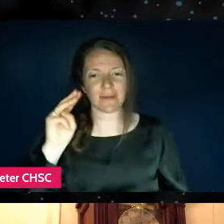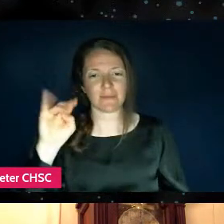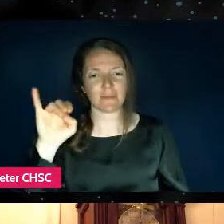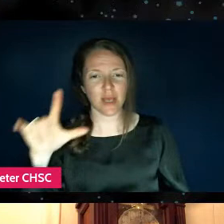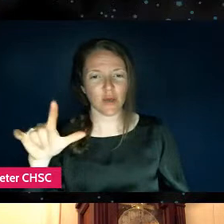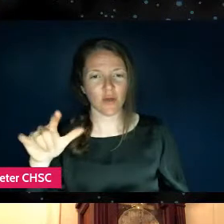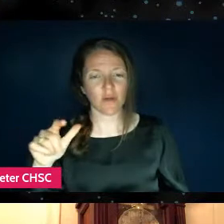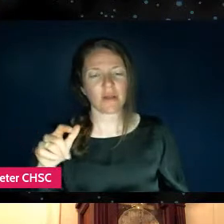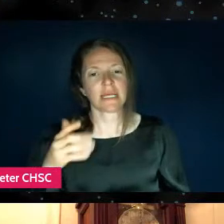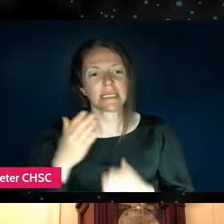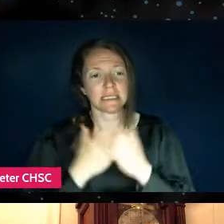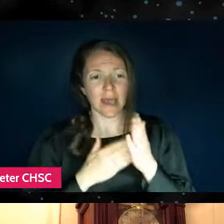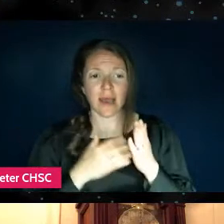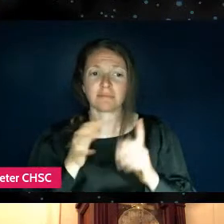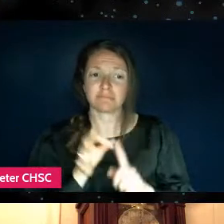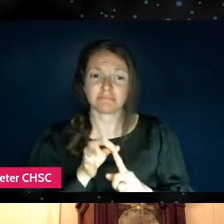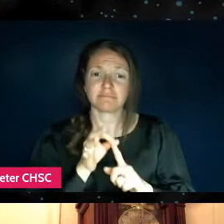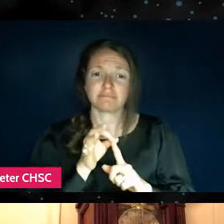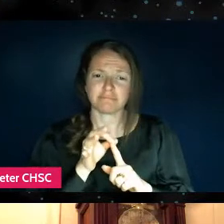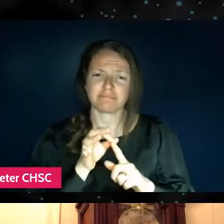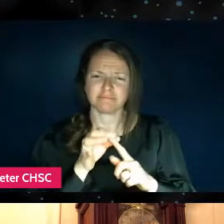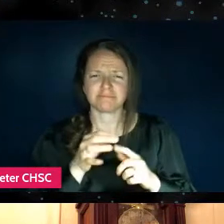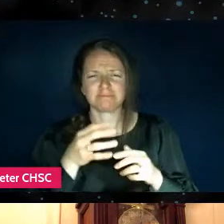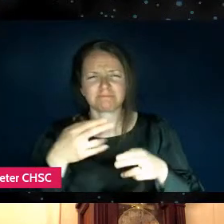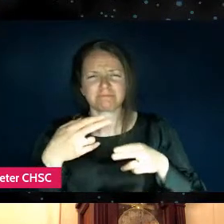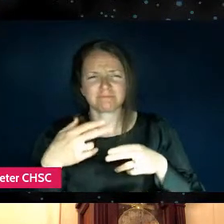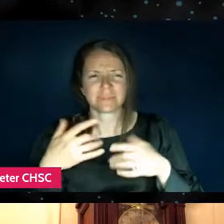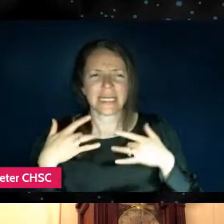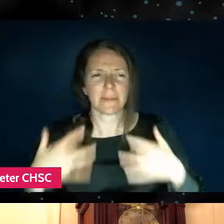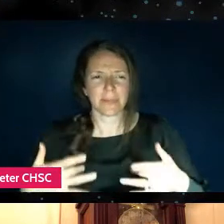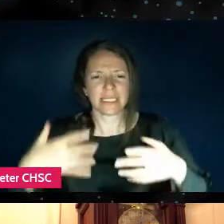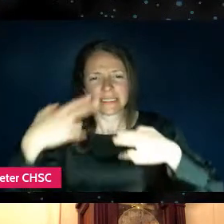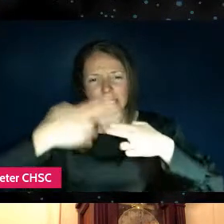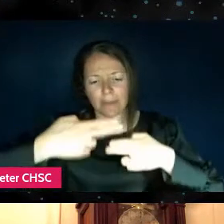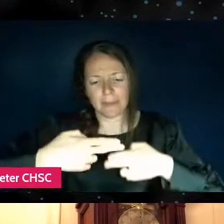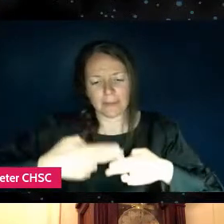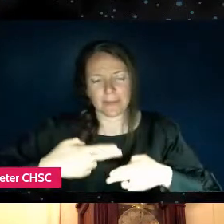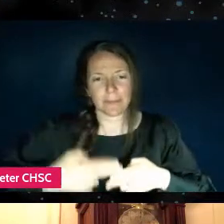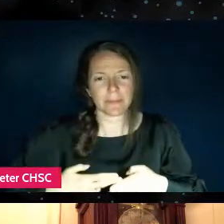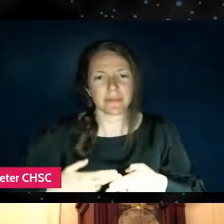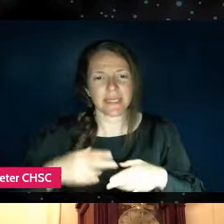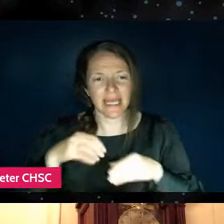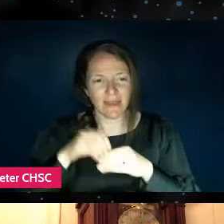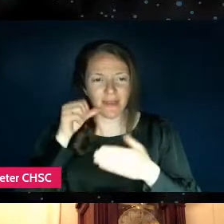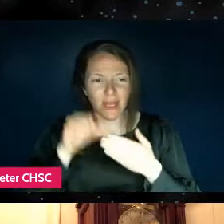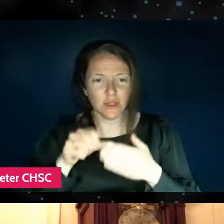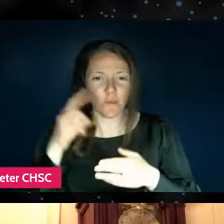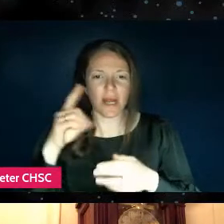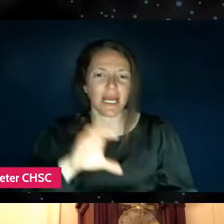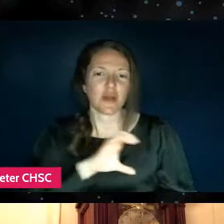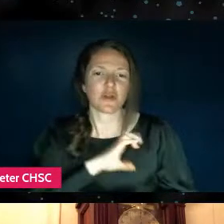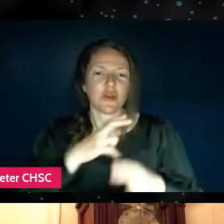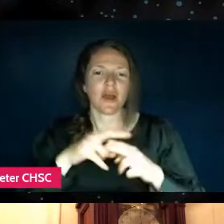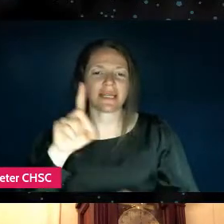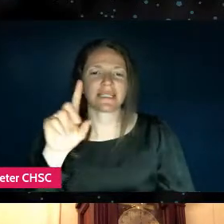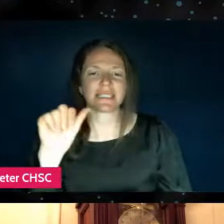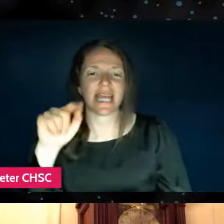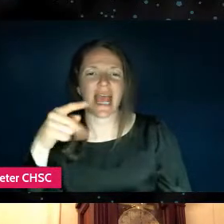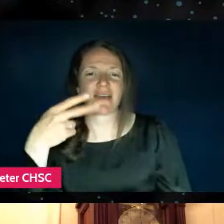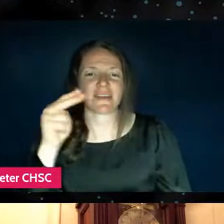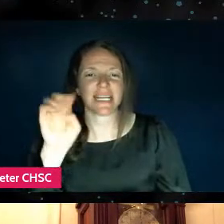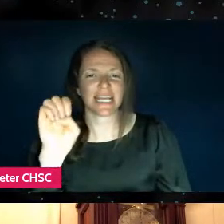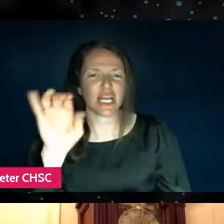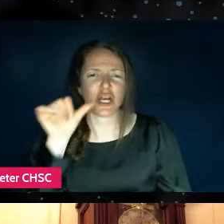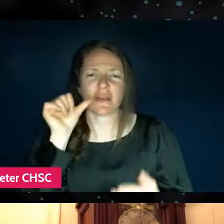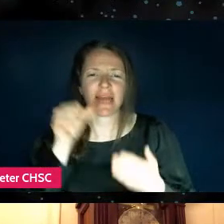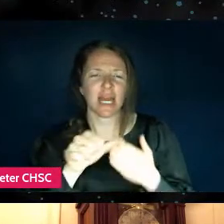prominent subjects in the letters, some people. There's this one character named Daphne, and whose letters were so rich and so funny.